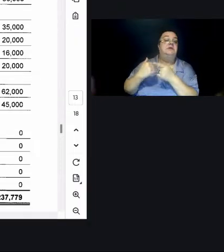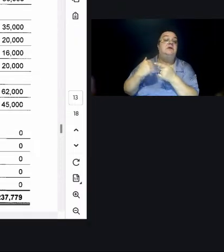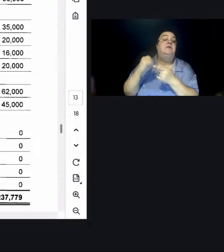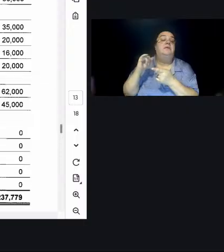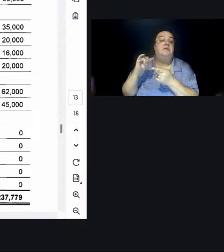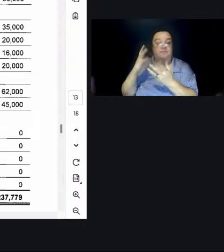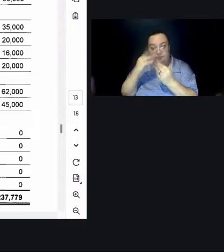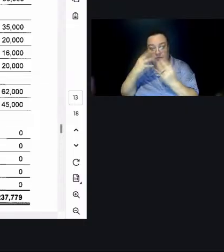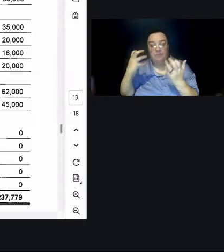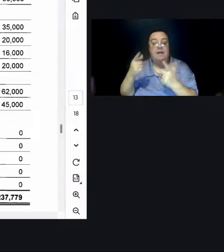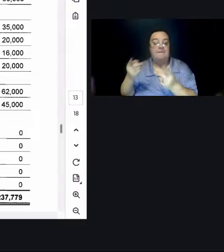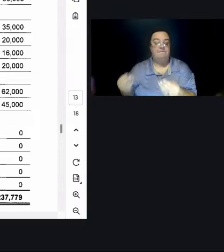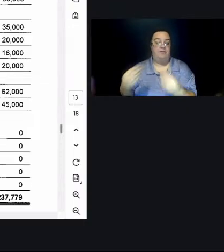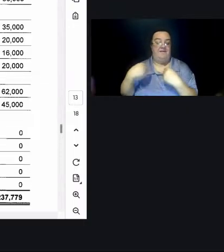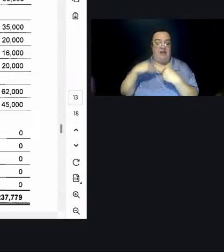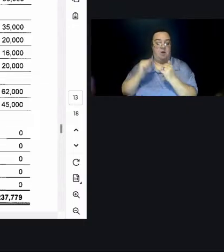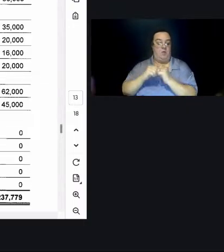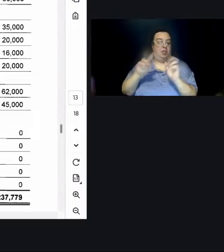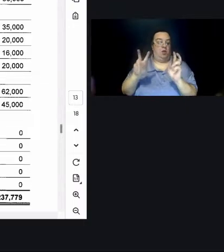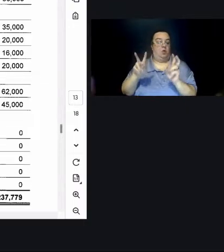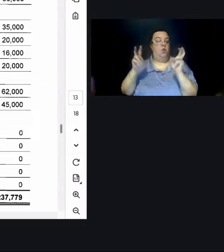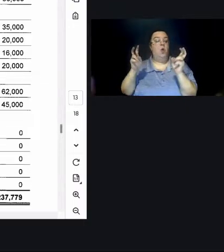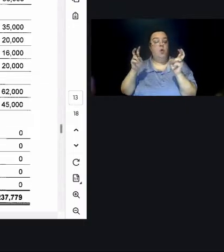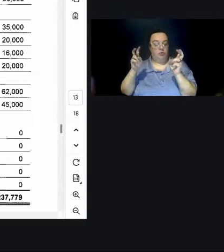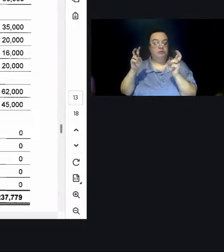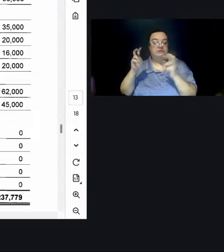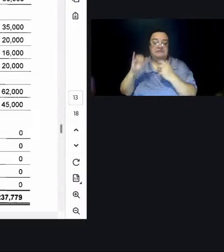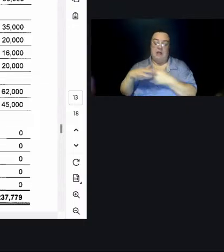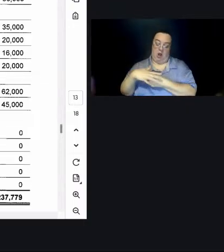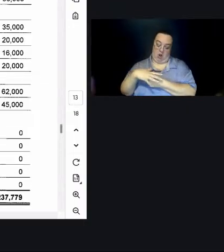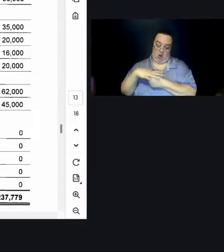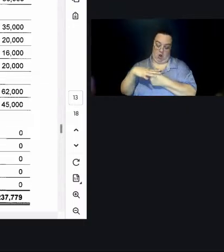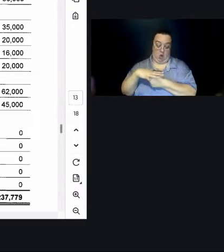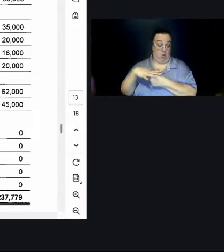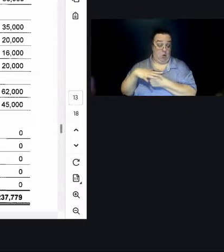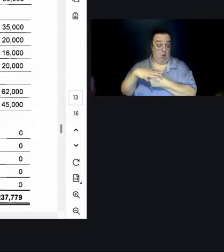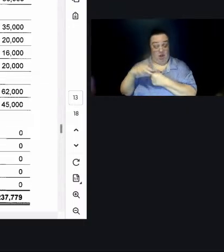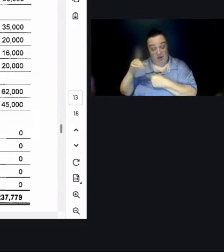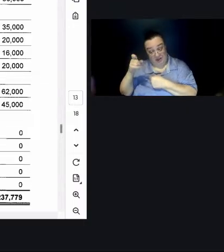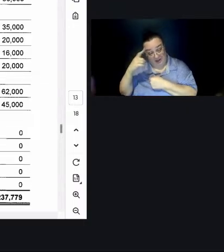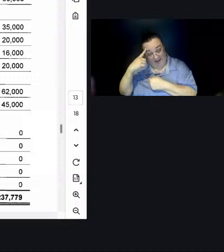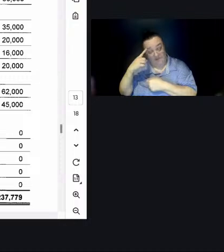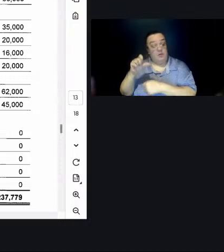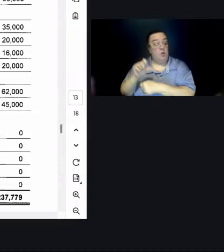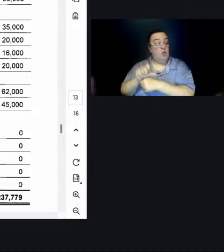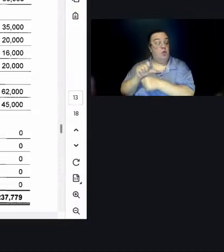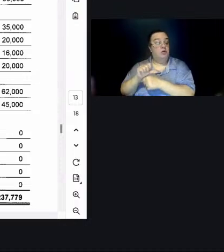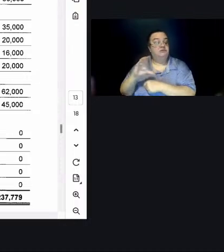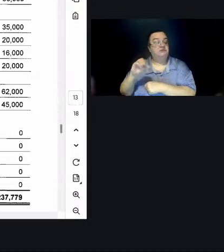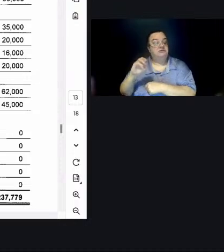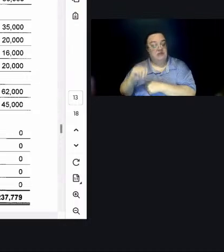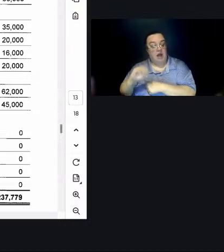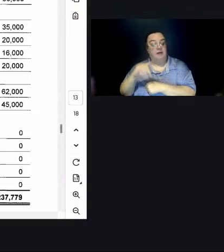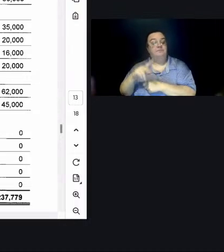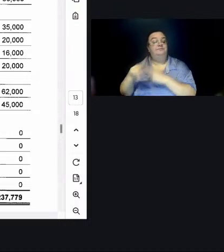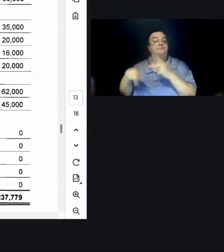much provide us with our quotes. It's a local government workers' comp type of insurance. And so as